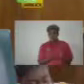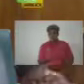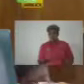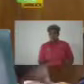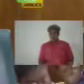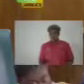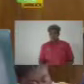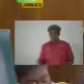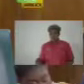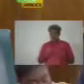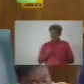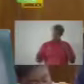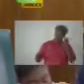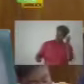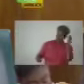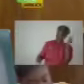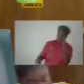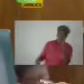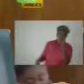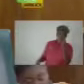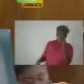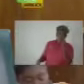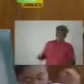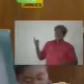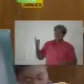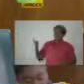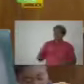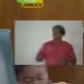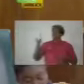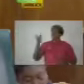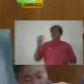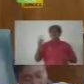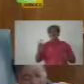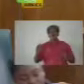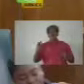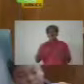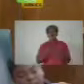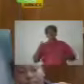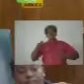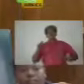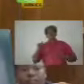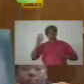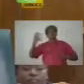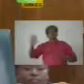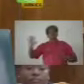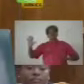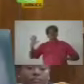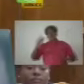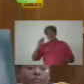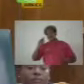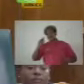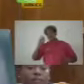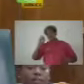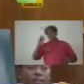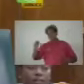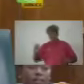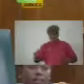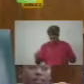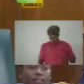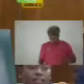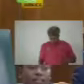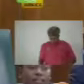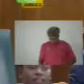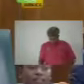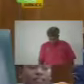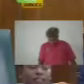And those ideas were somehow found in the People's National Party's manifesto. Well,